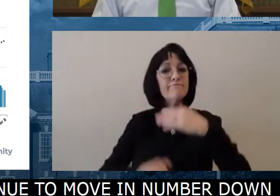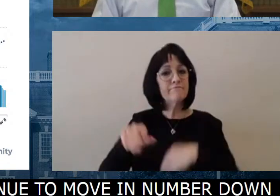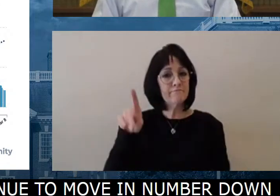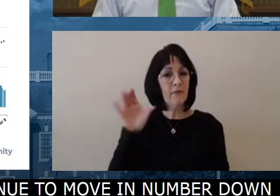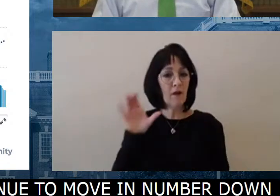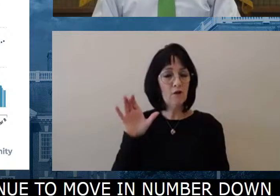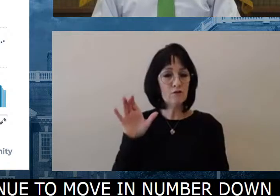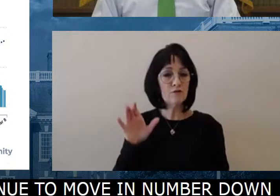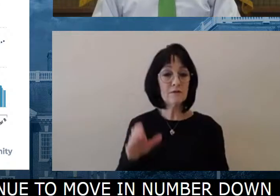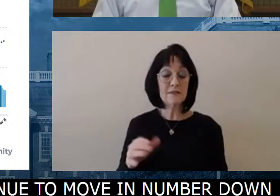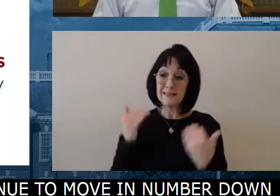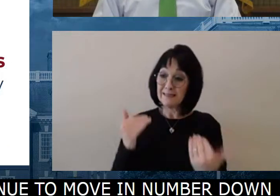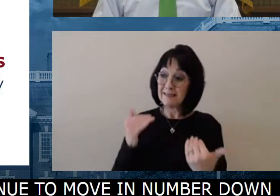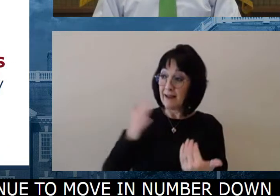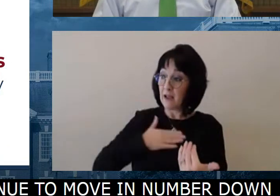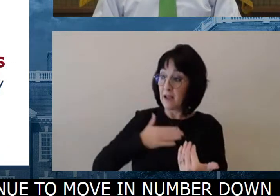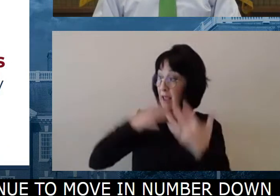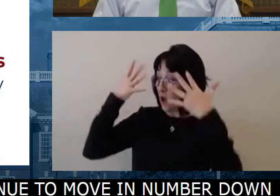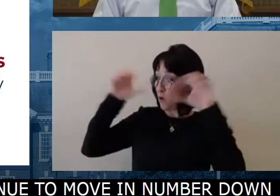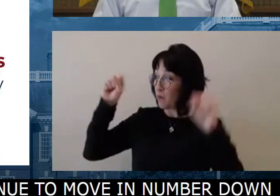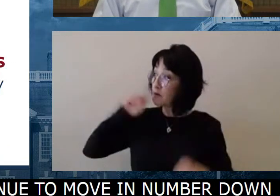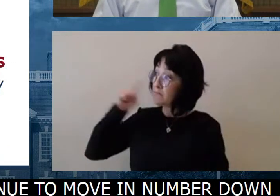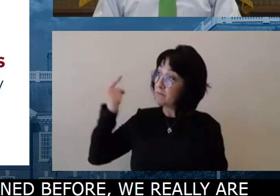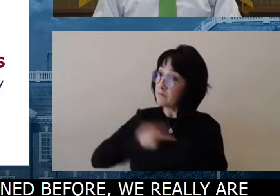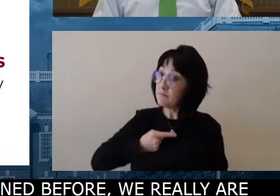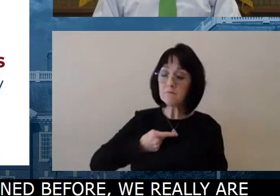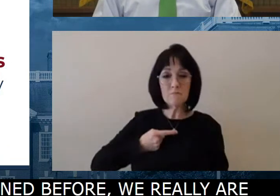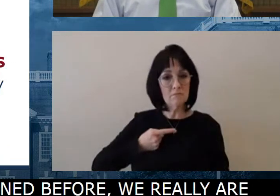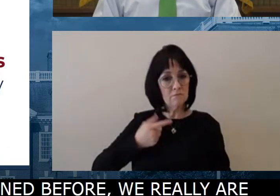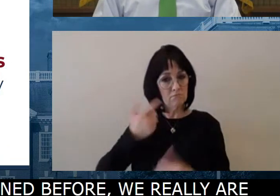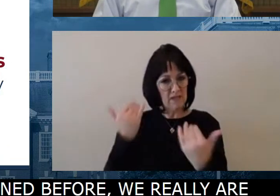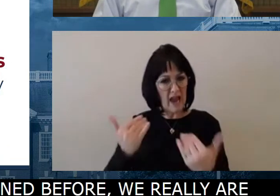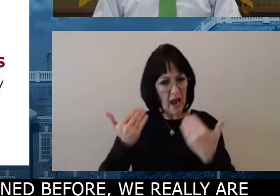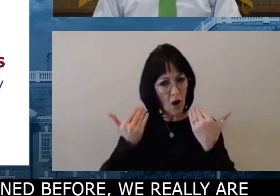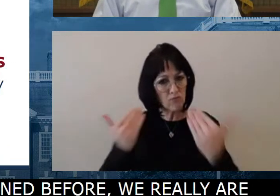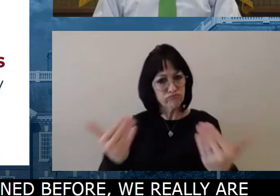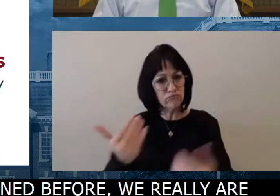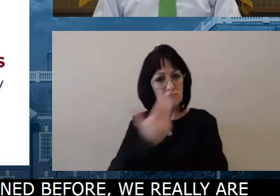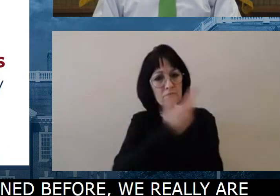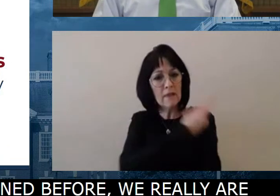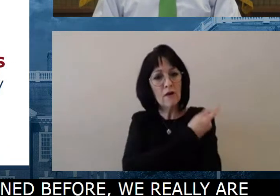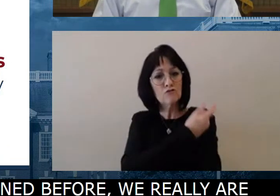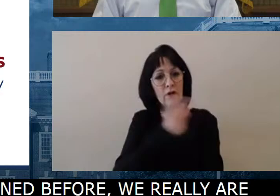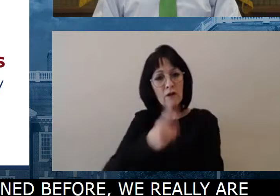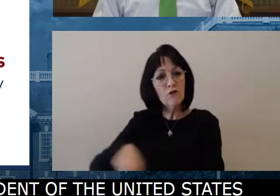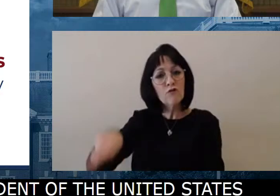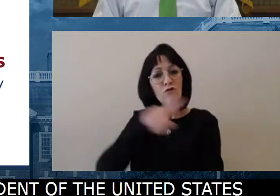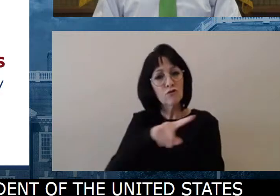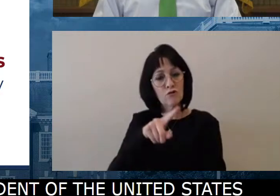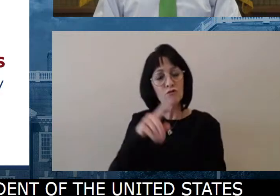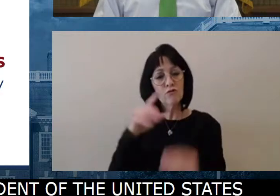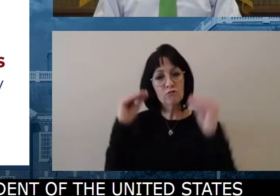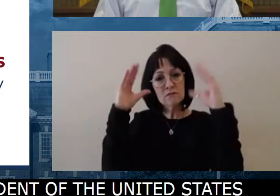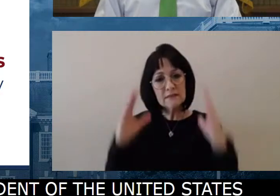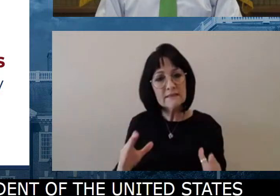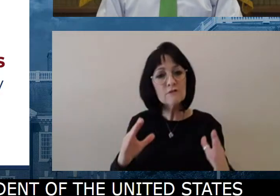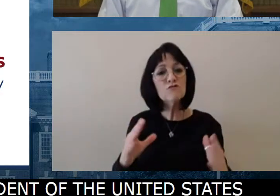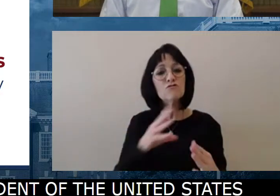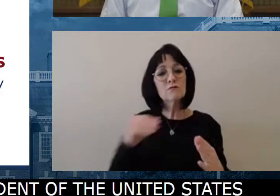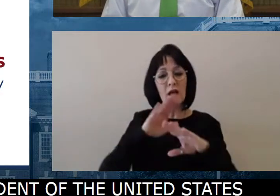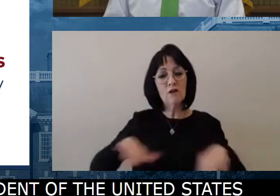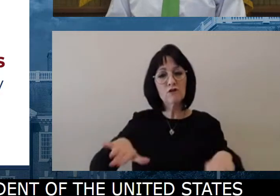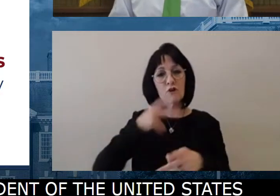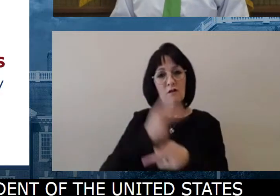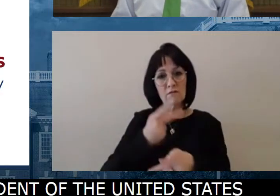United States focusing on vaccinating educators and child care providers. We have large